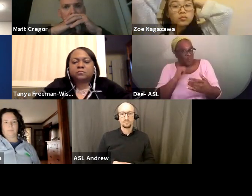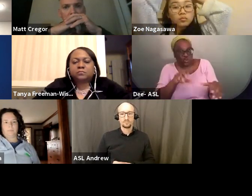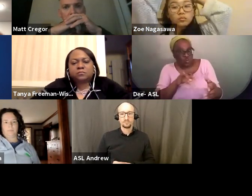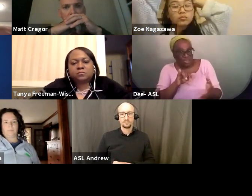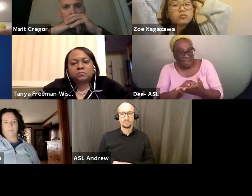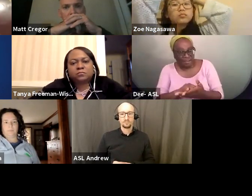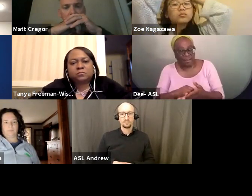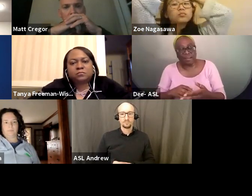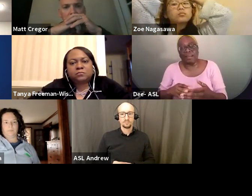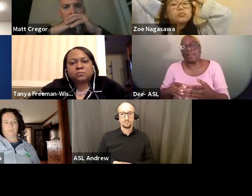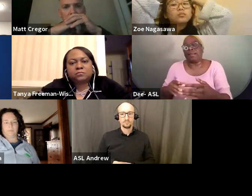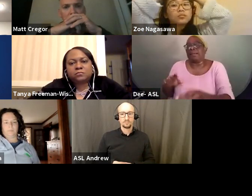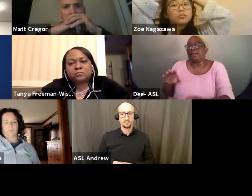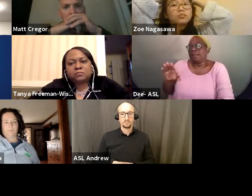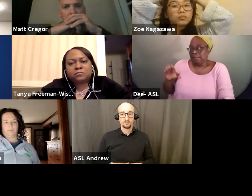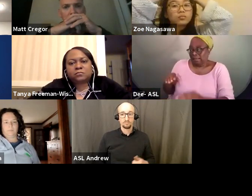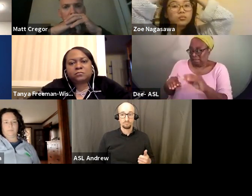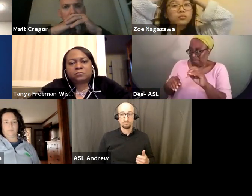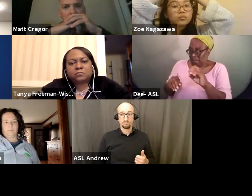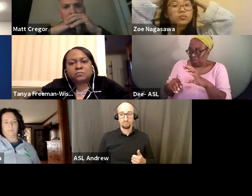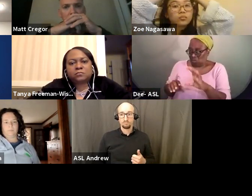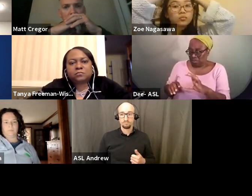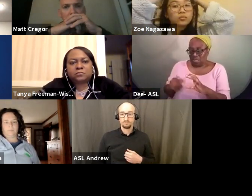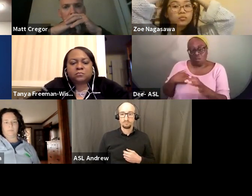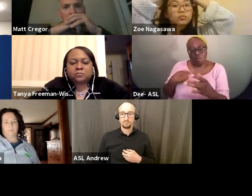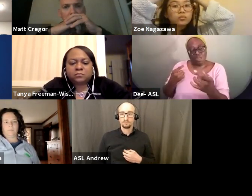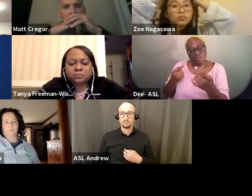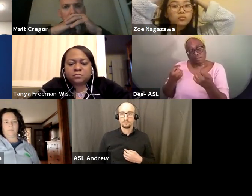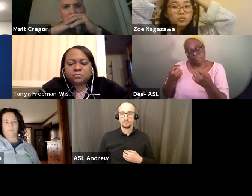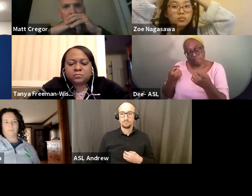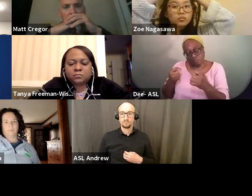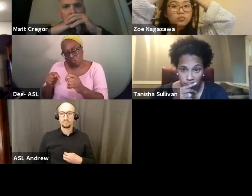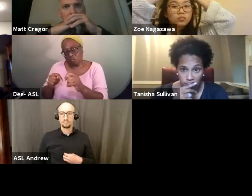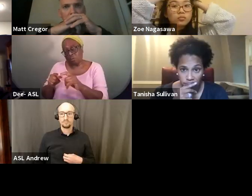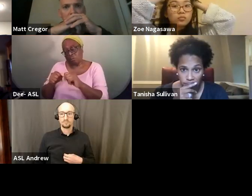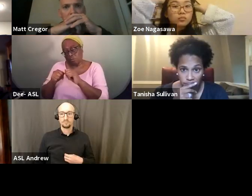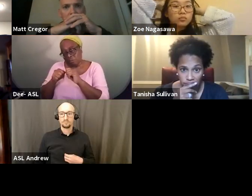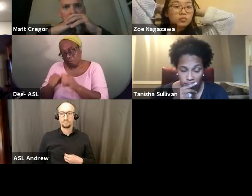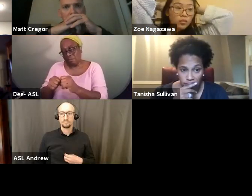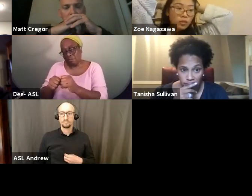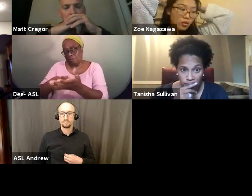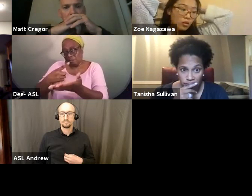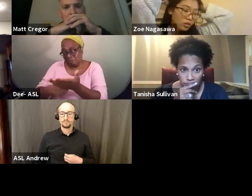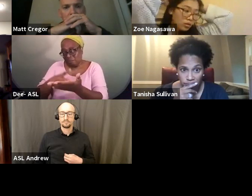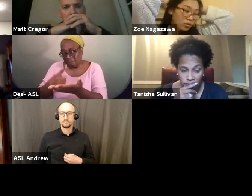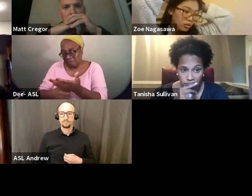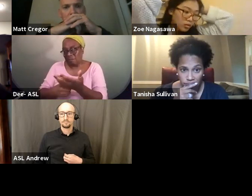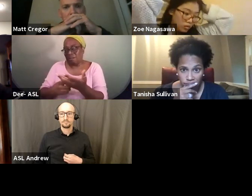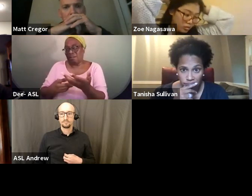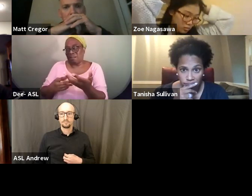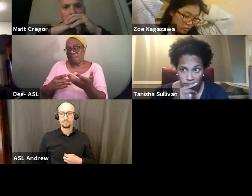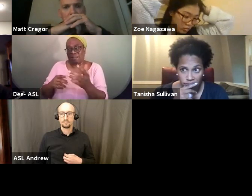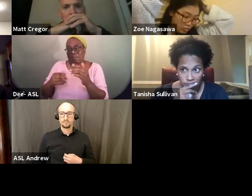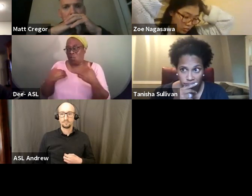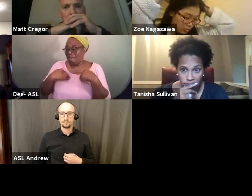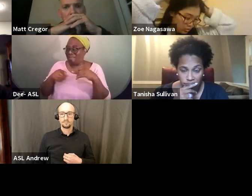discussion and try to reach a conclusion. We ran into the same problem last year. How is it using